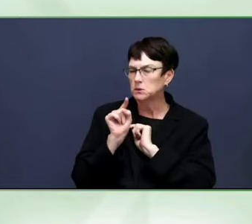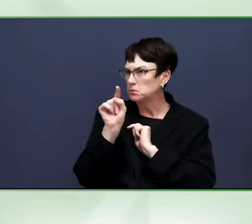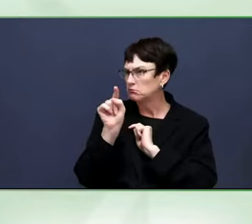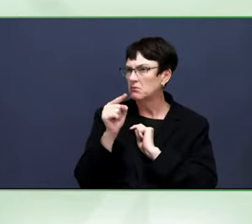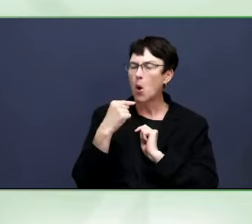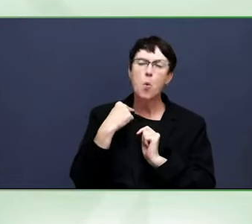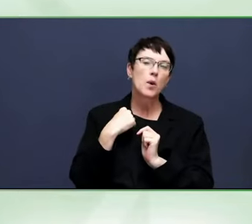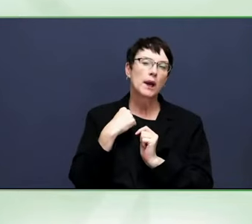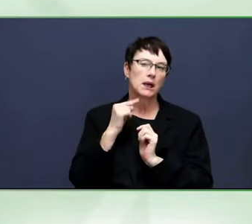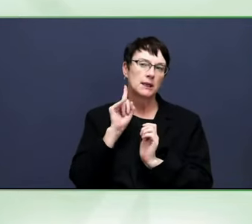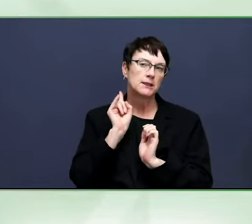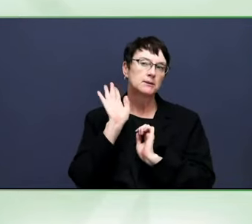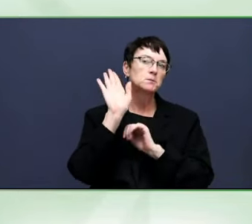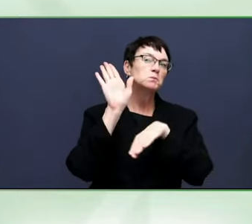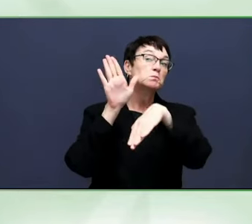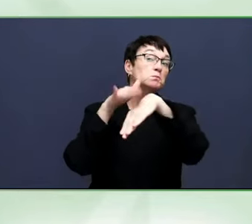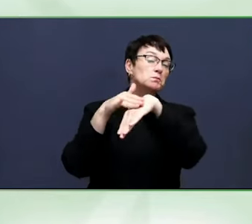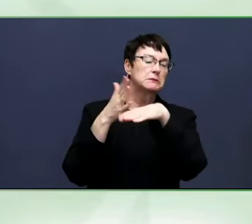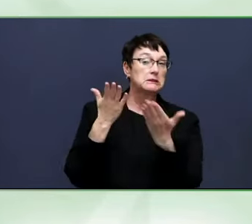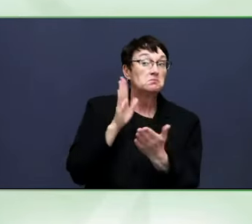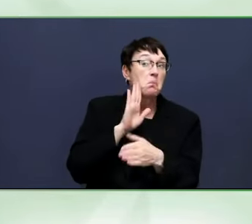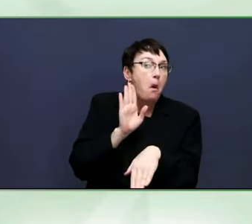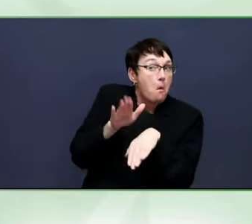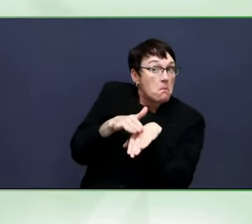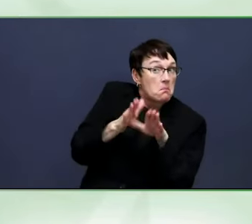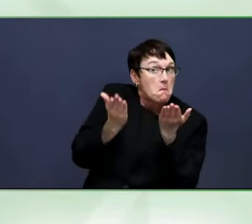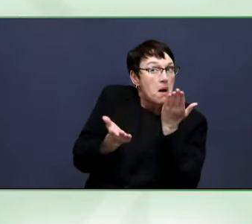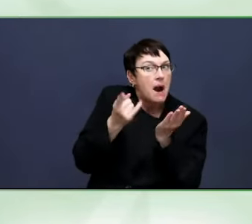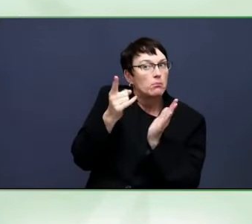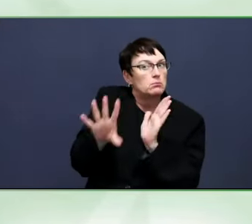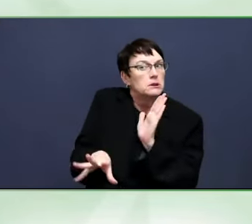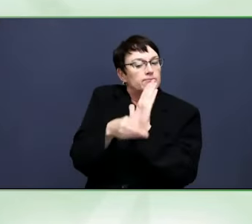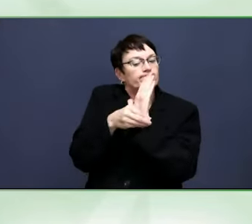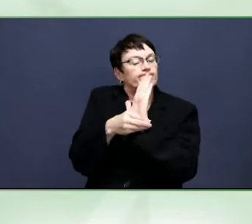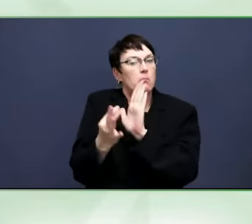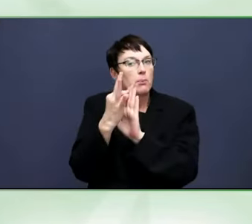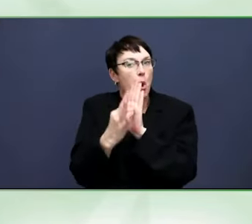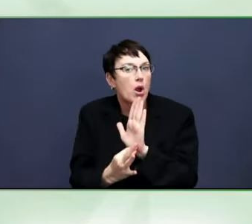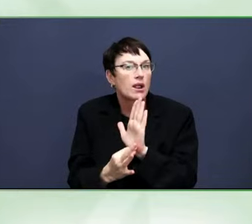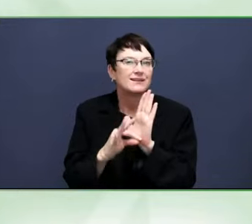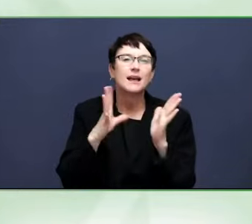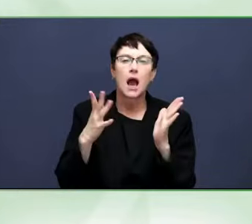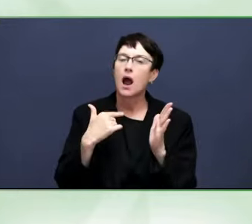free to come back. We also have a lot of special needs counselors who are out